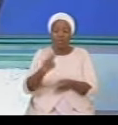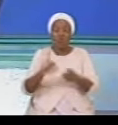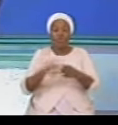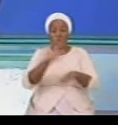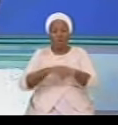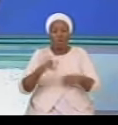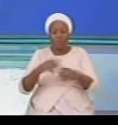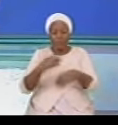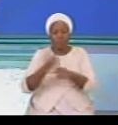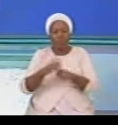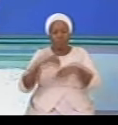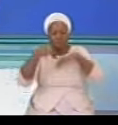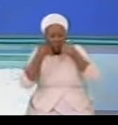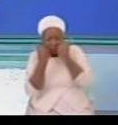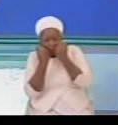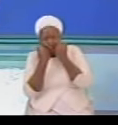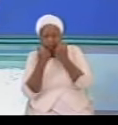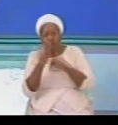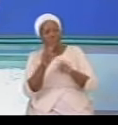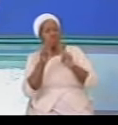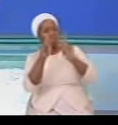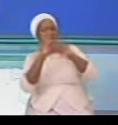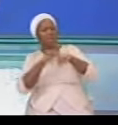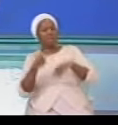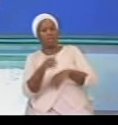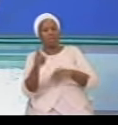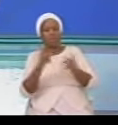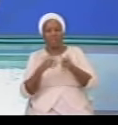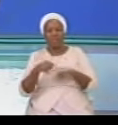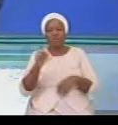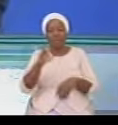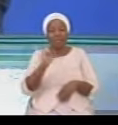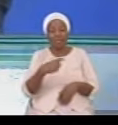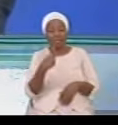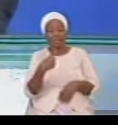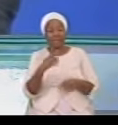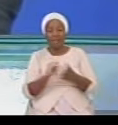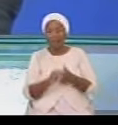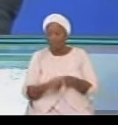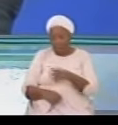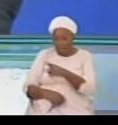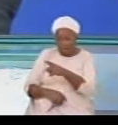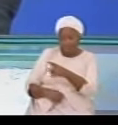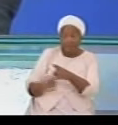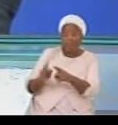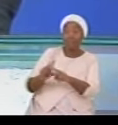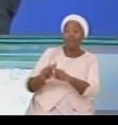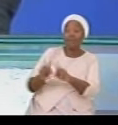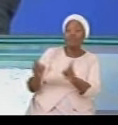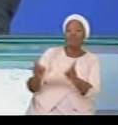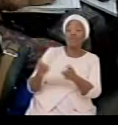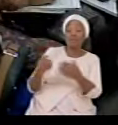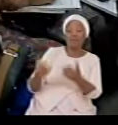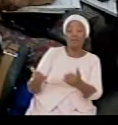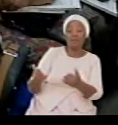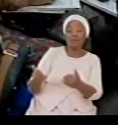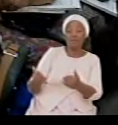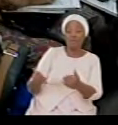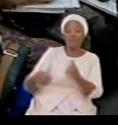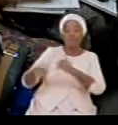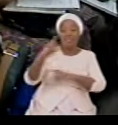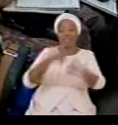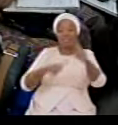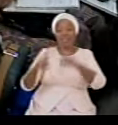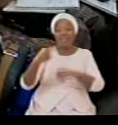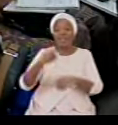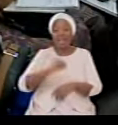want to make you submit, you look up and they can tell it's no more a victim. I'm no more a